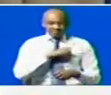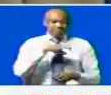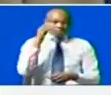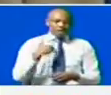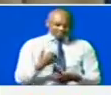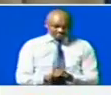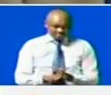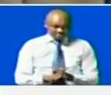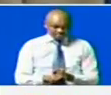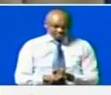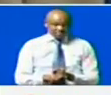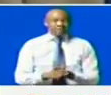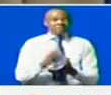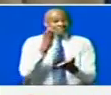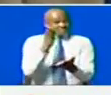The mere fact